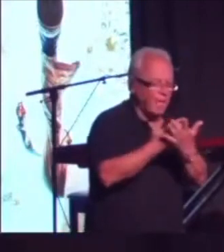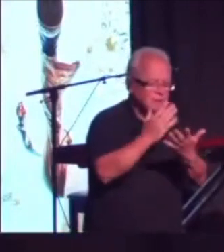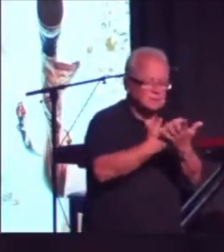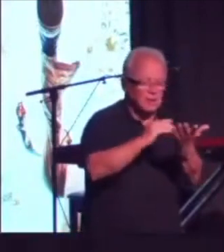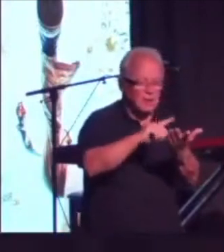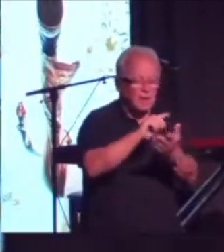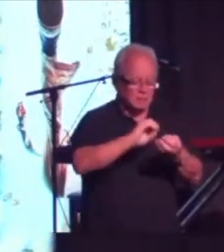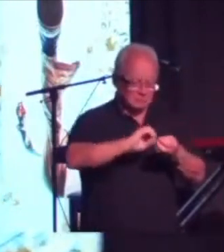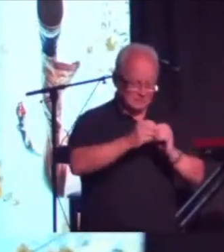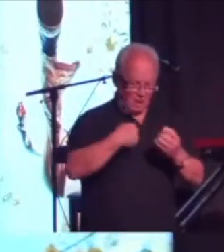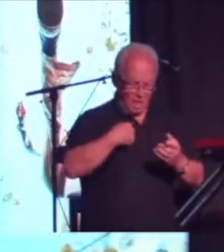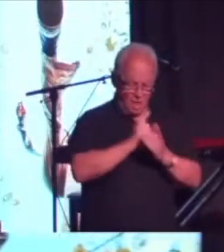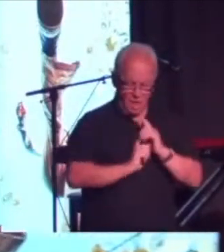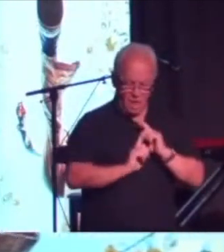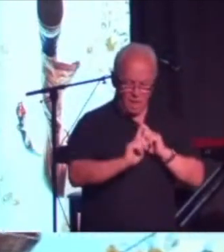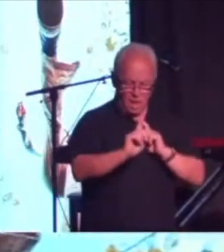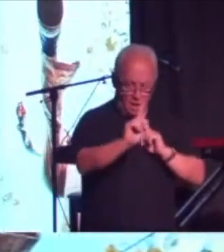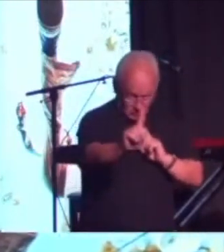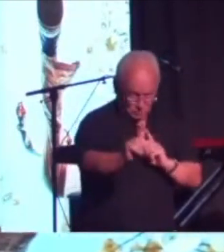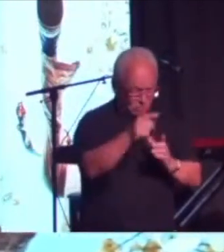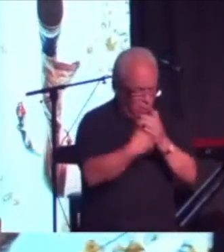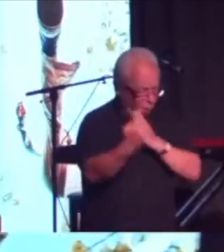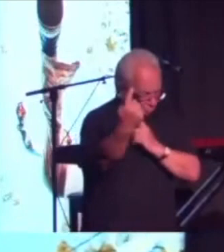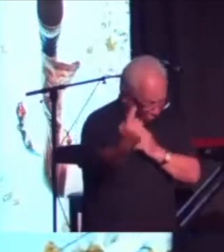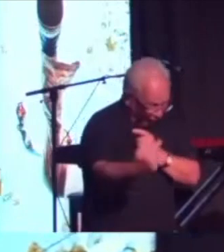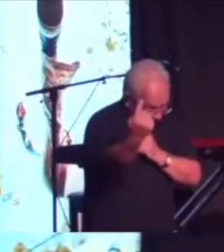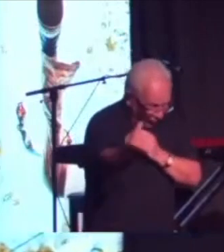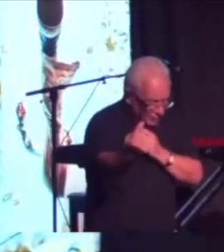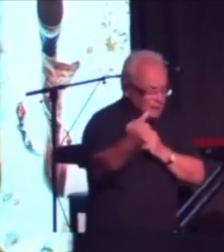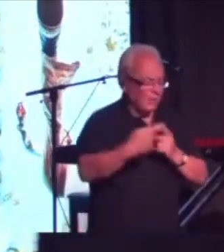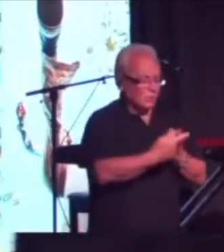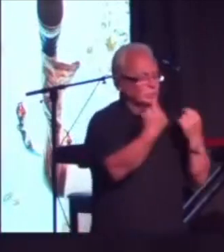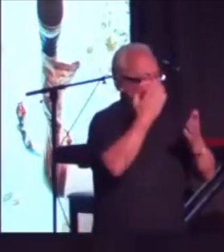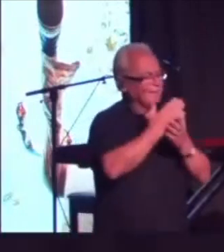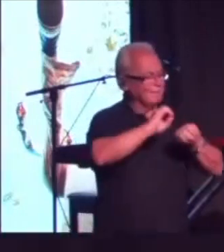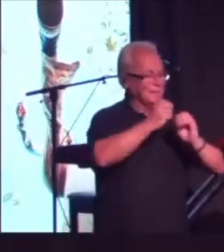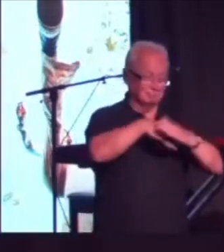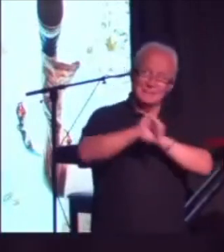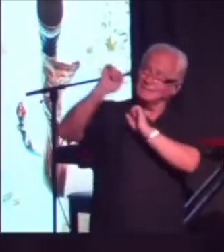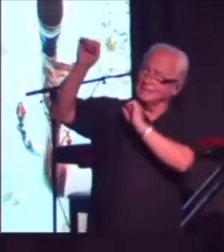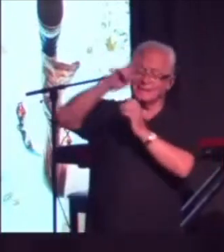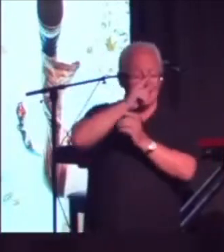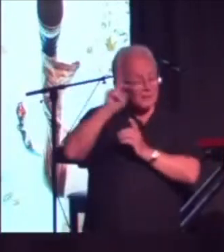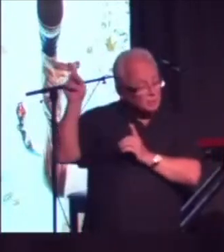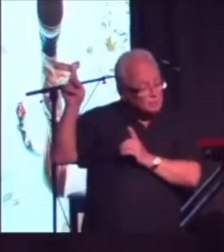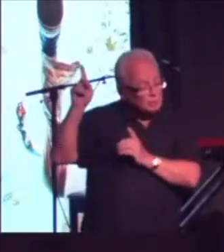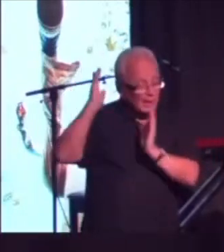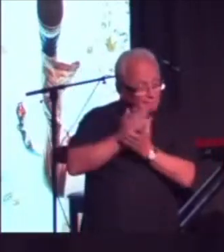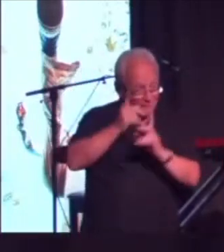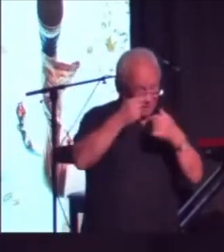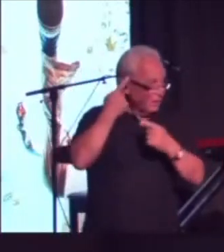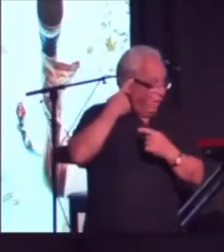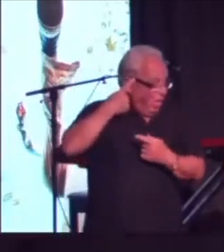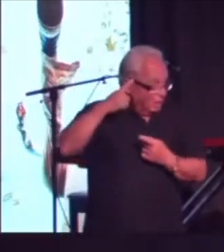problem we have because we're made in God's image. You can't get away from it. Now, one of the things we've ongoingly heard in respect